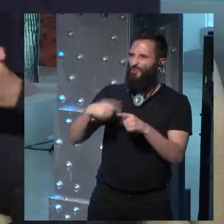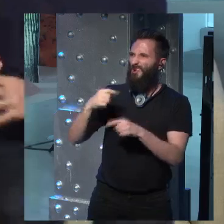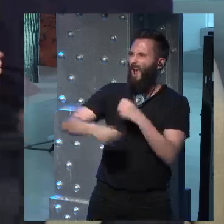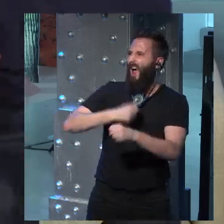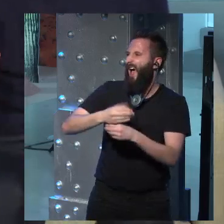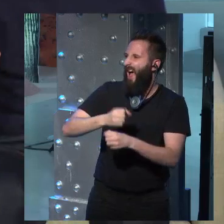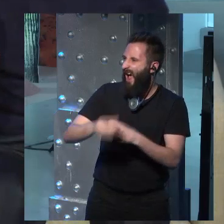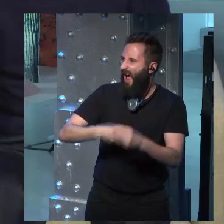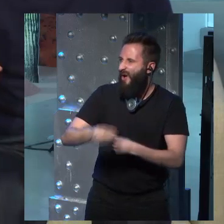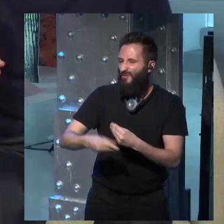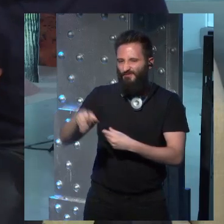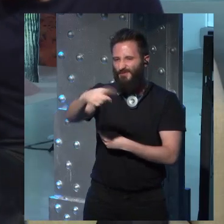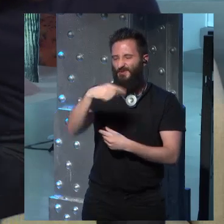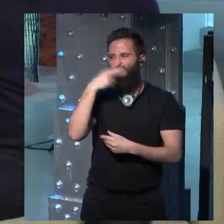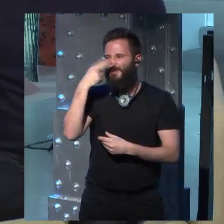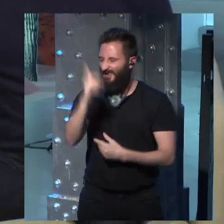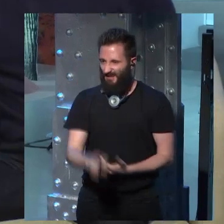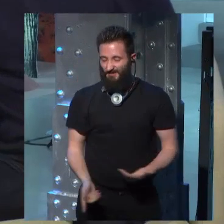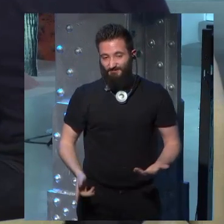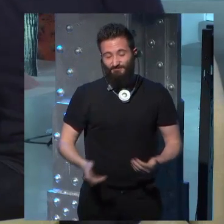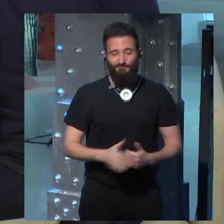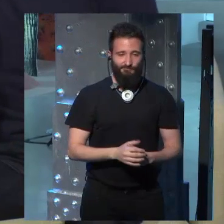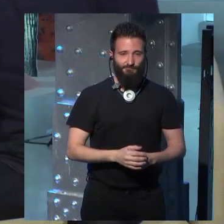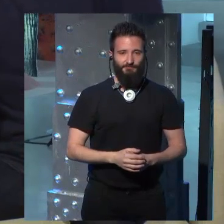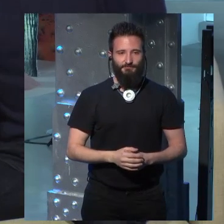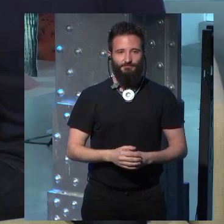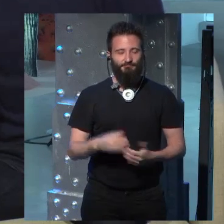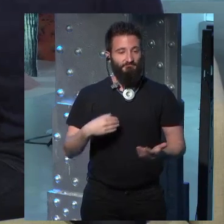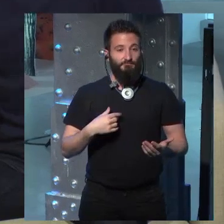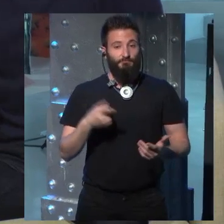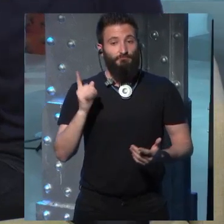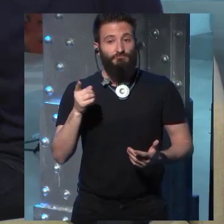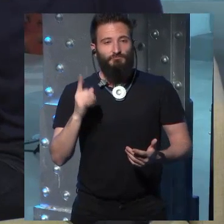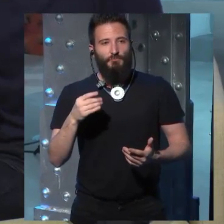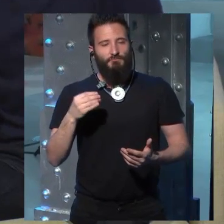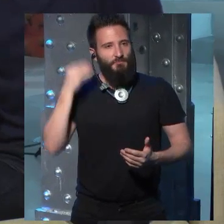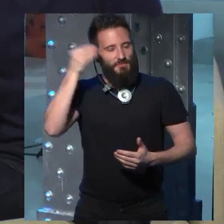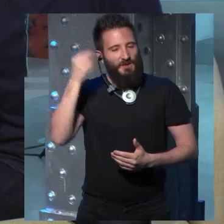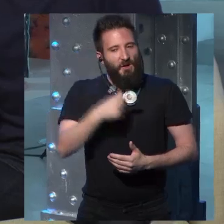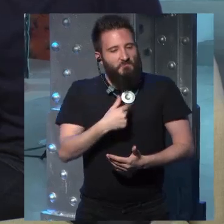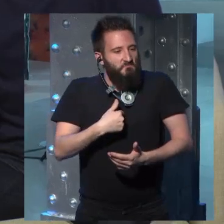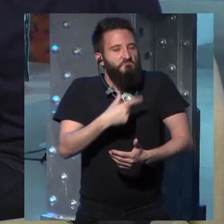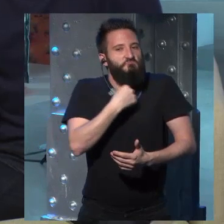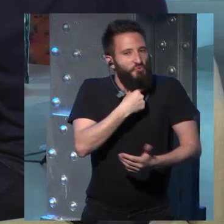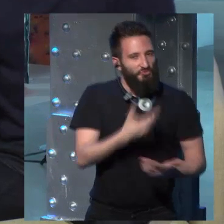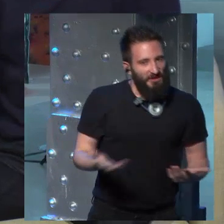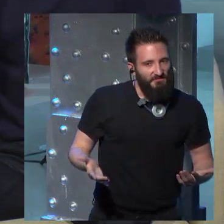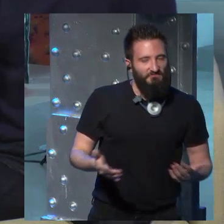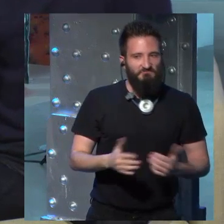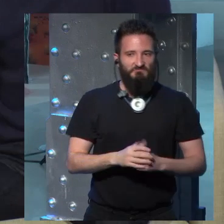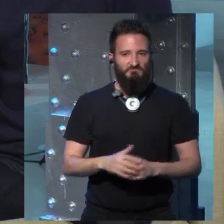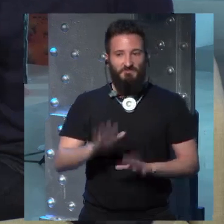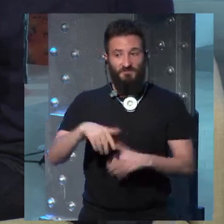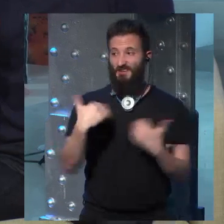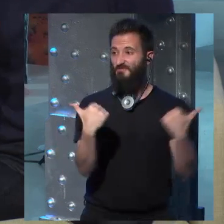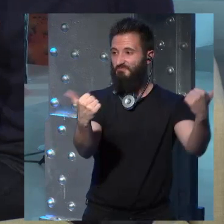it to some place where you're satisfied with it, and then you just are very used to it rotting away on a shelf.